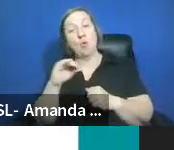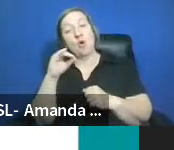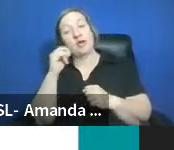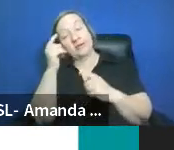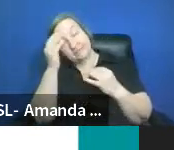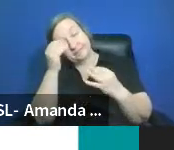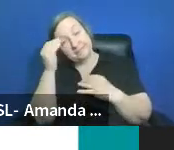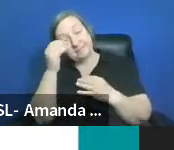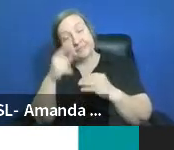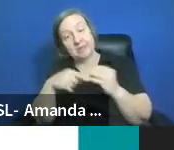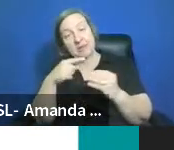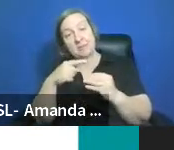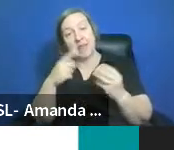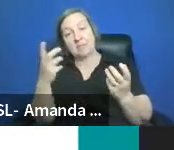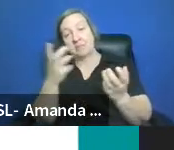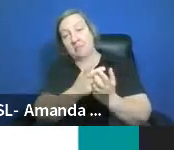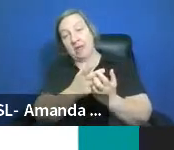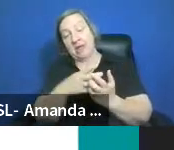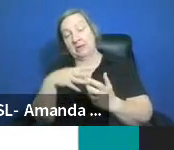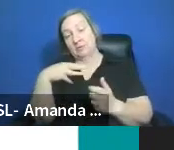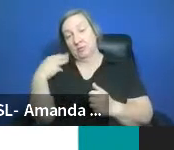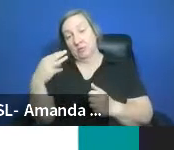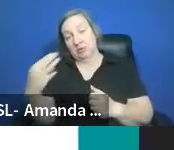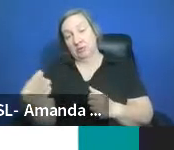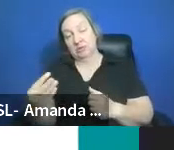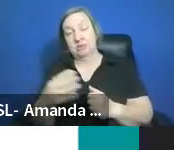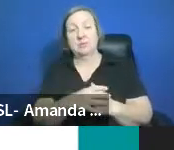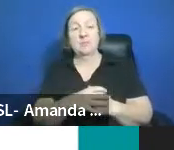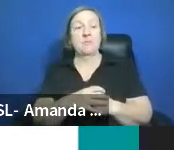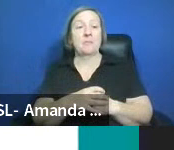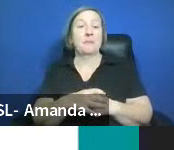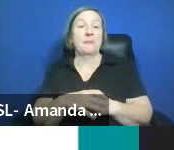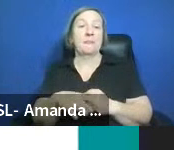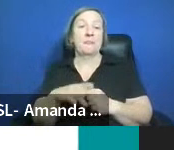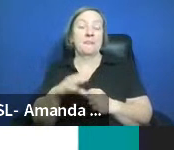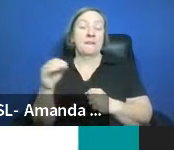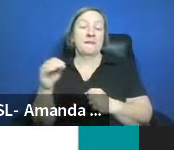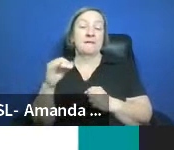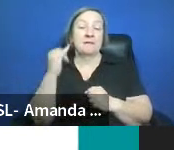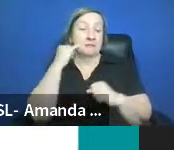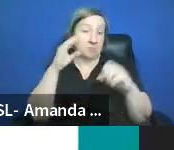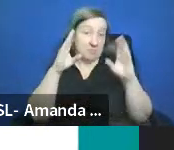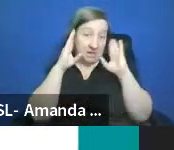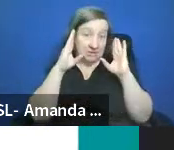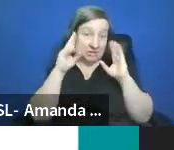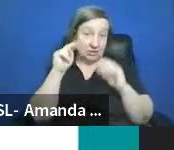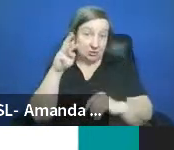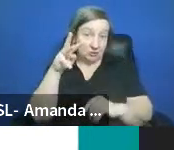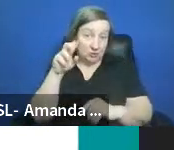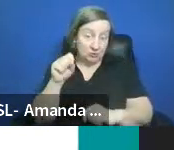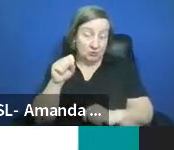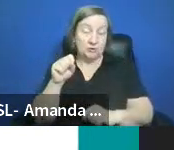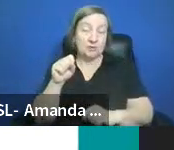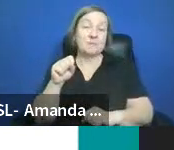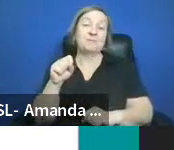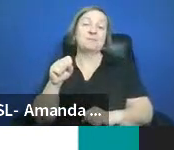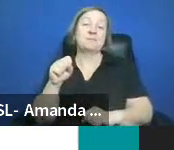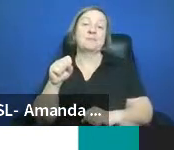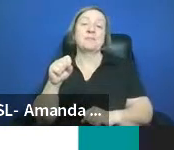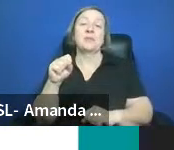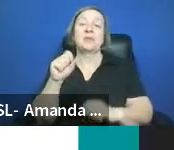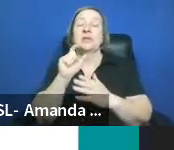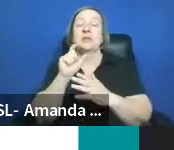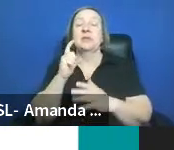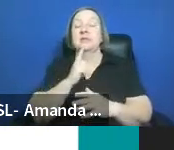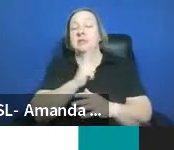considering that match to Washington. And if you pay attention to the news, there is the